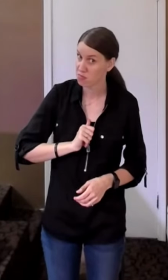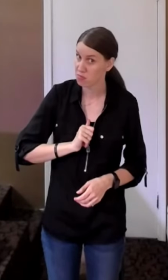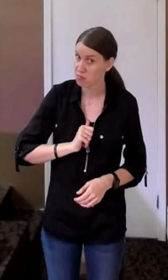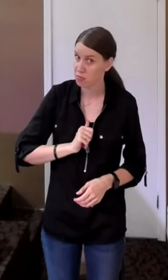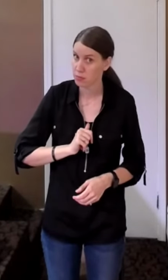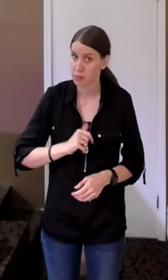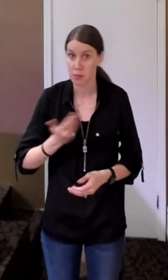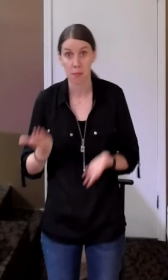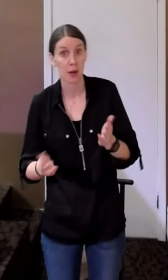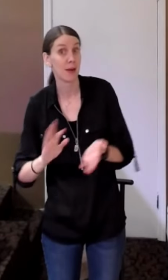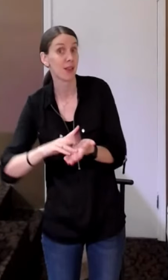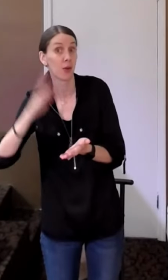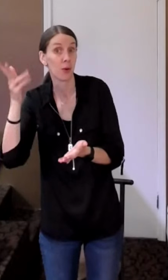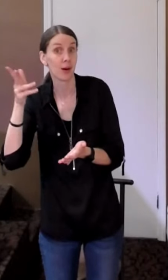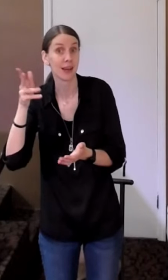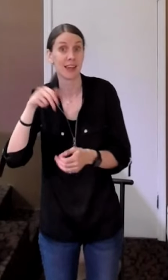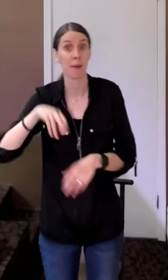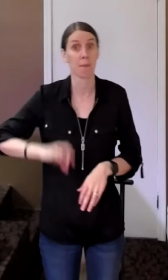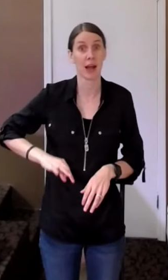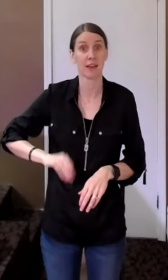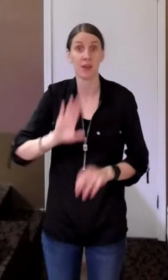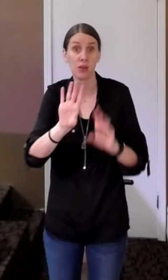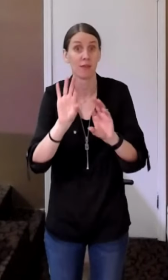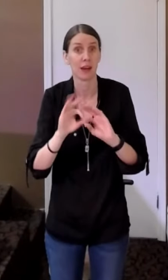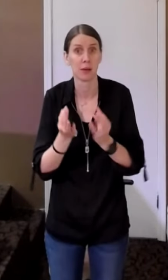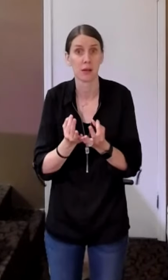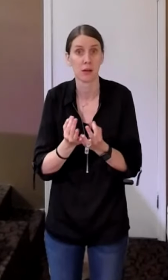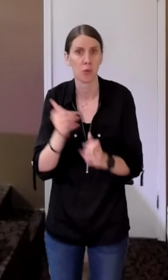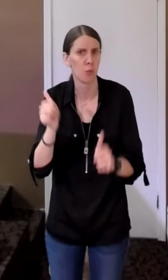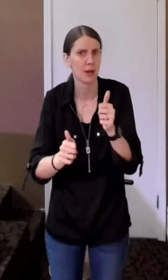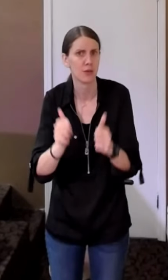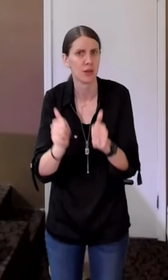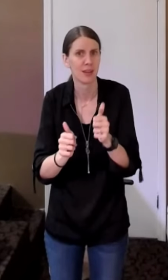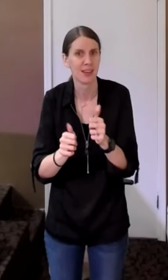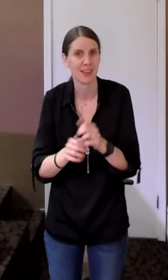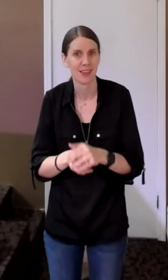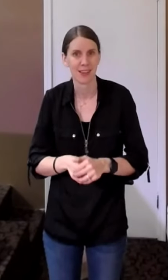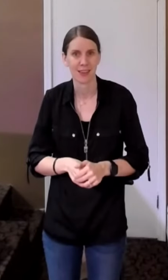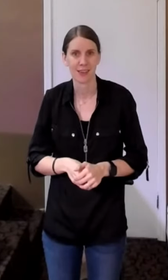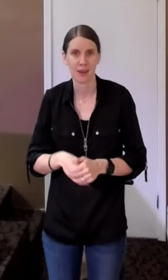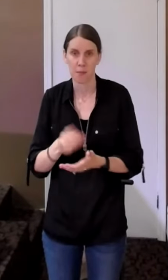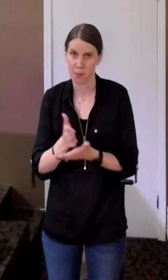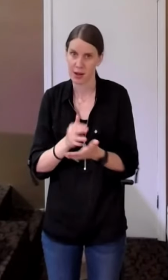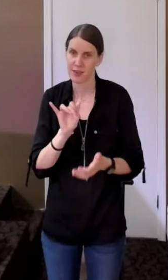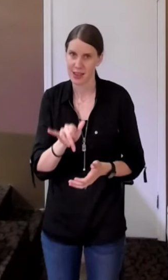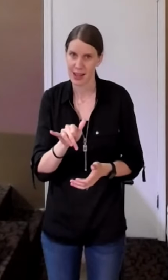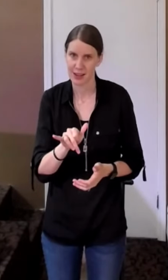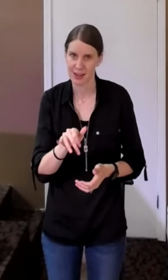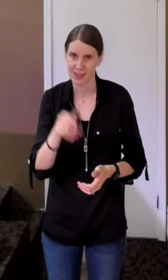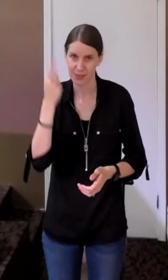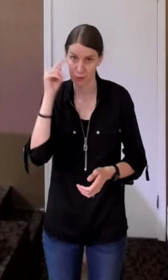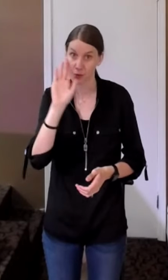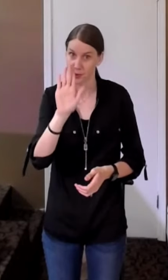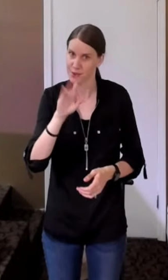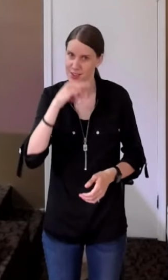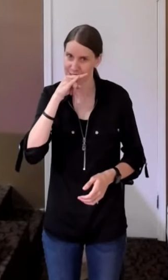are they for the glory of God, for the benefit of those in your family? Mothers, and part of that is for your